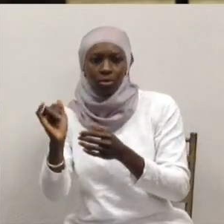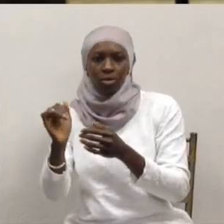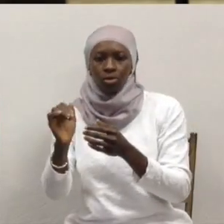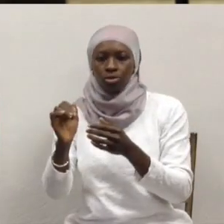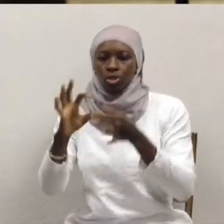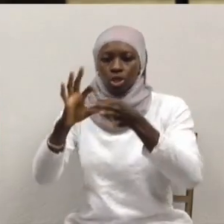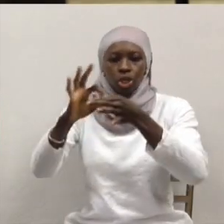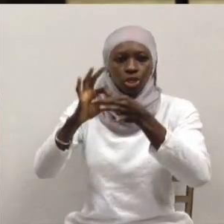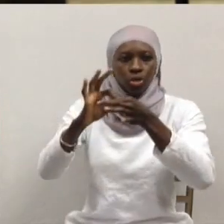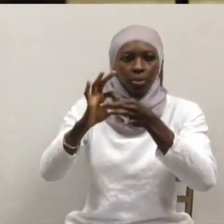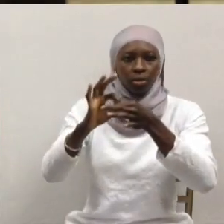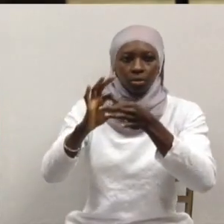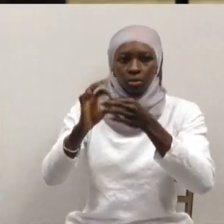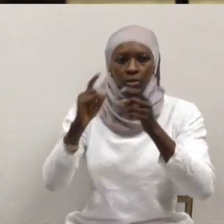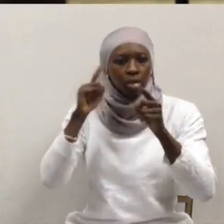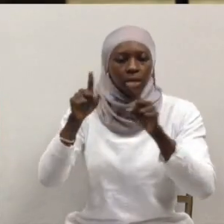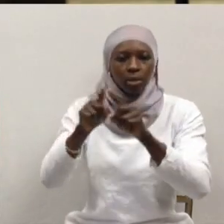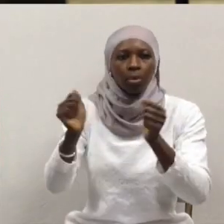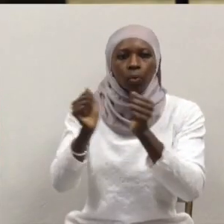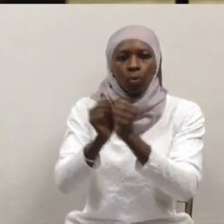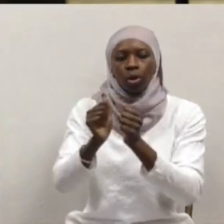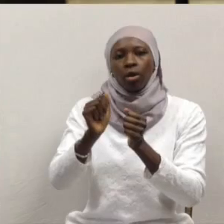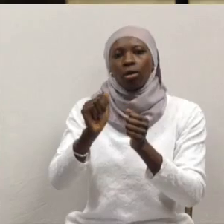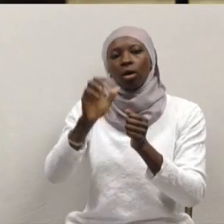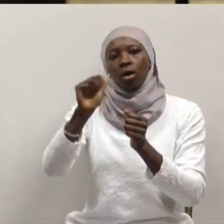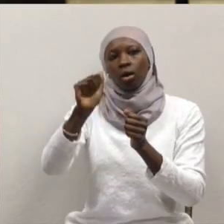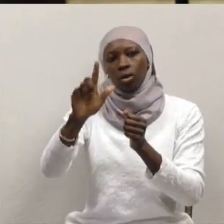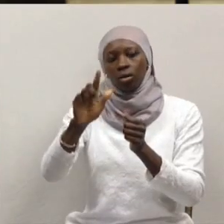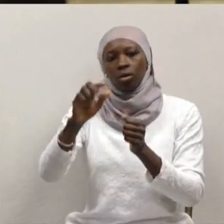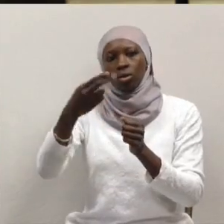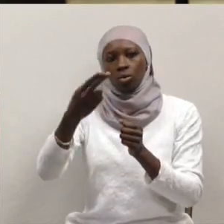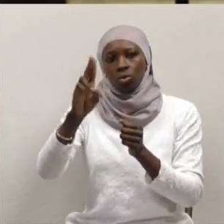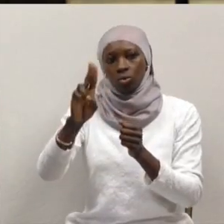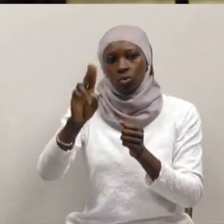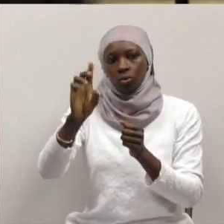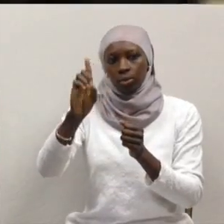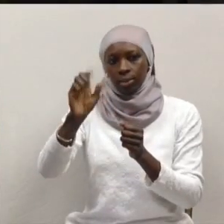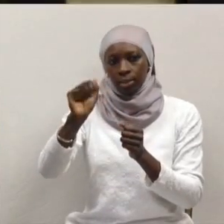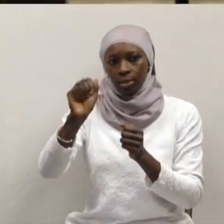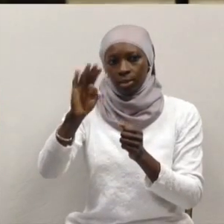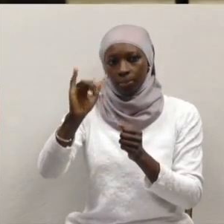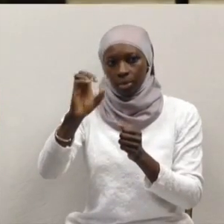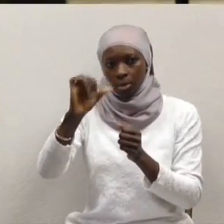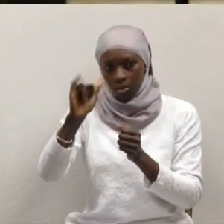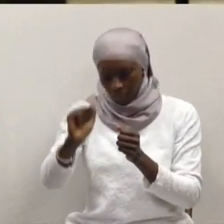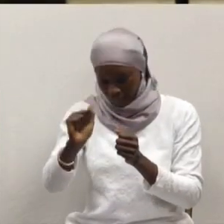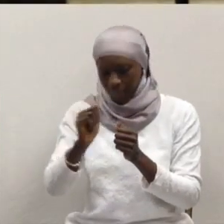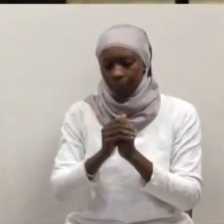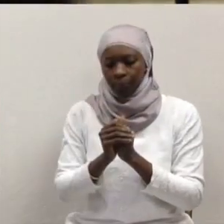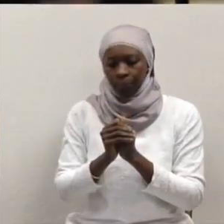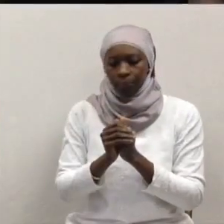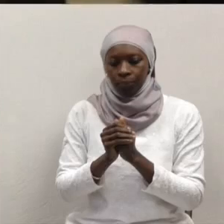about 1400 of his companions from Medina to Mecca to make Umrah, which everybody in Arabia